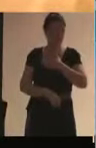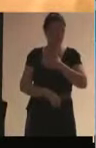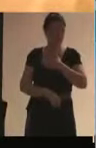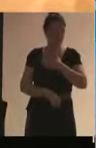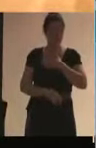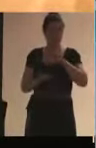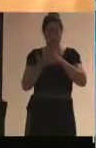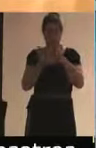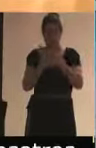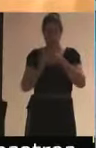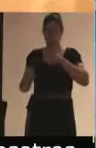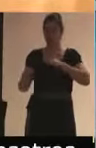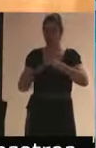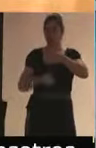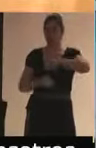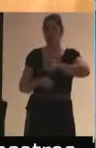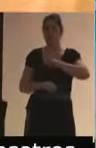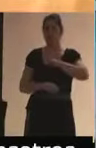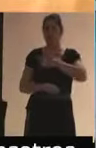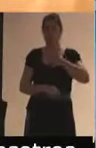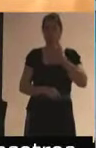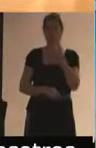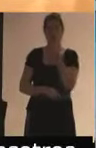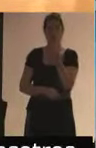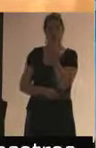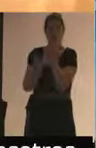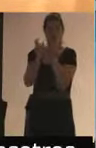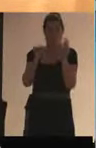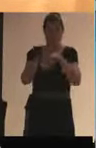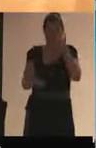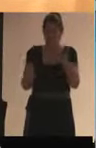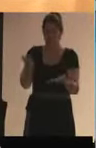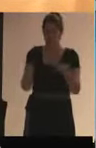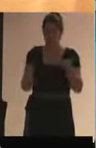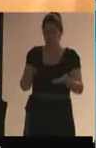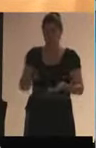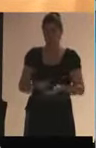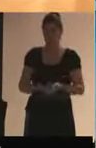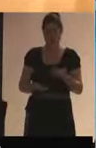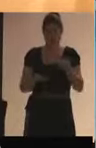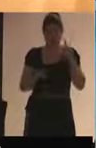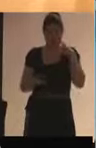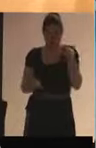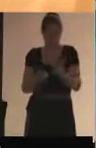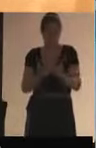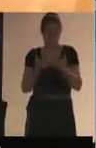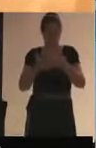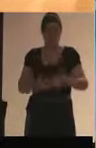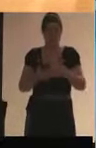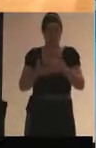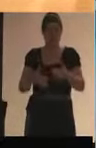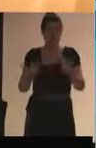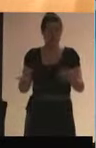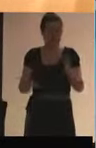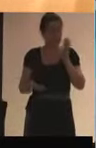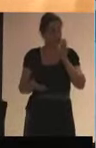teachers, this is an exceptional work, but for us, we are engineers, and what we want is figures and numbers to be